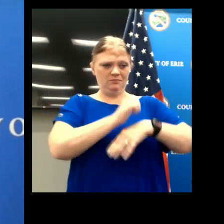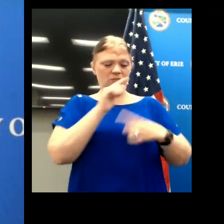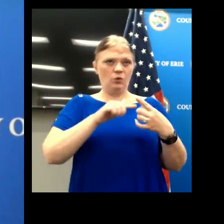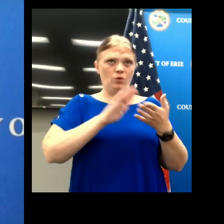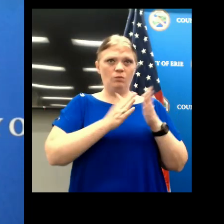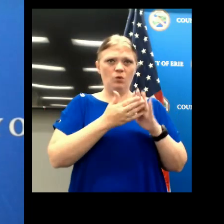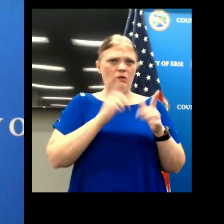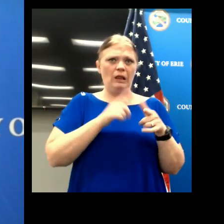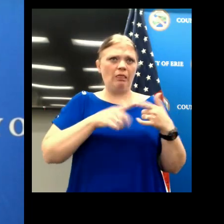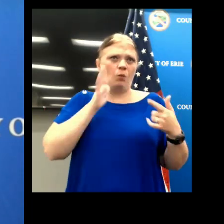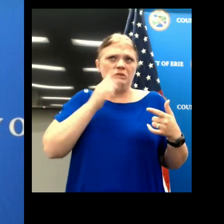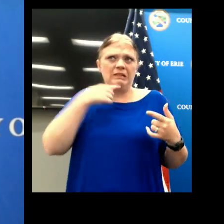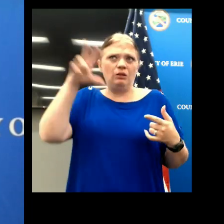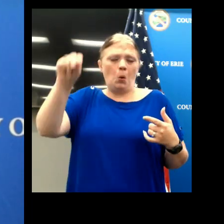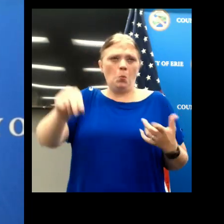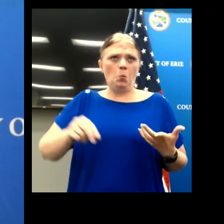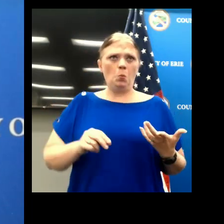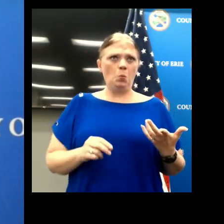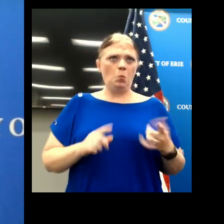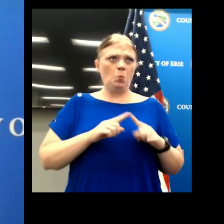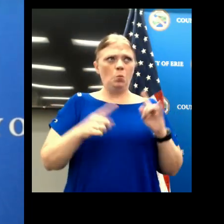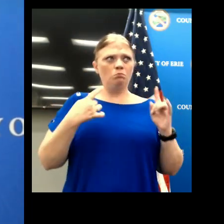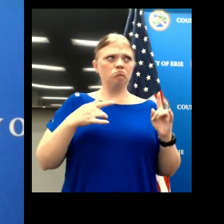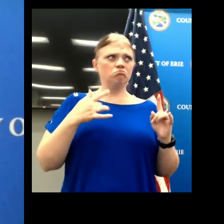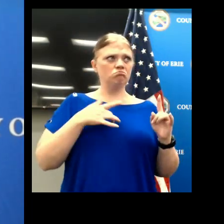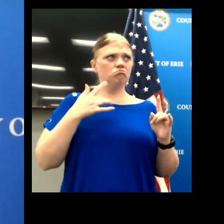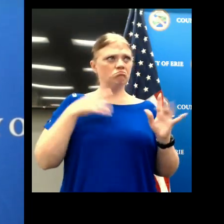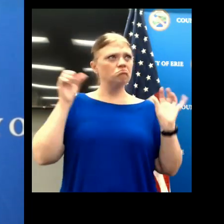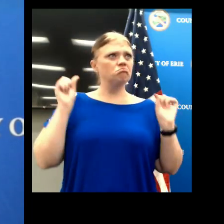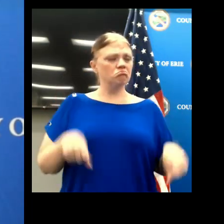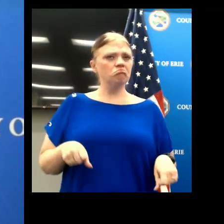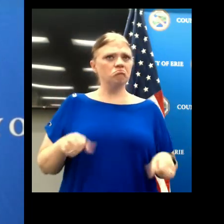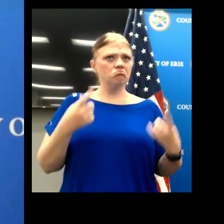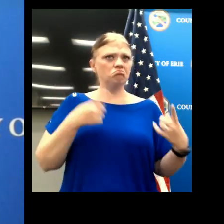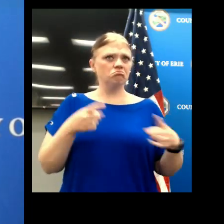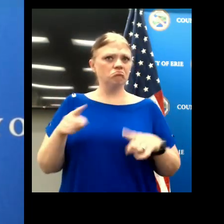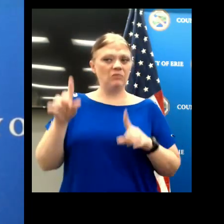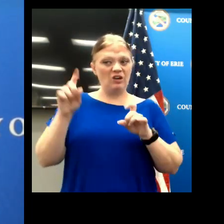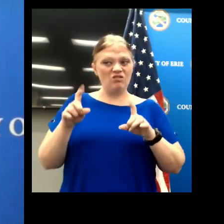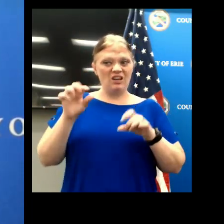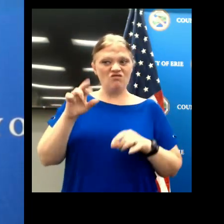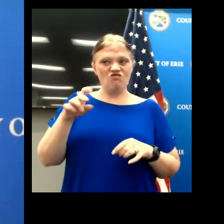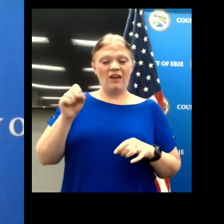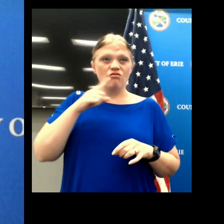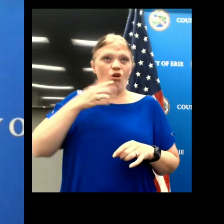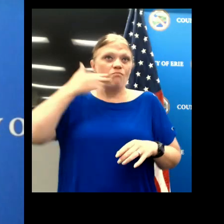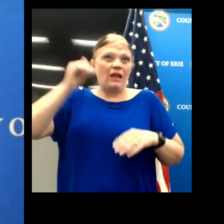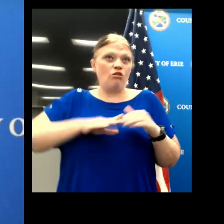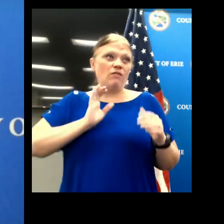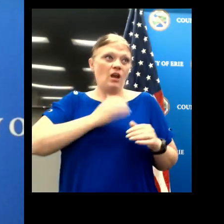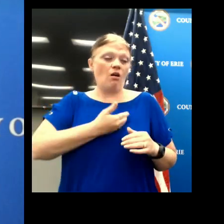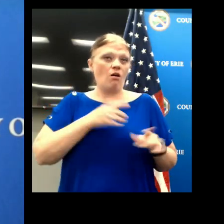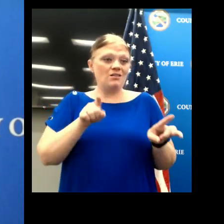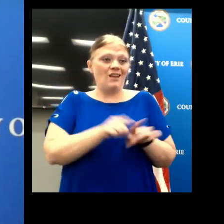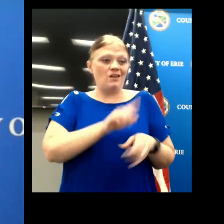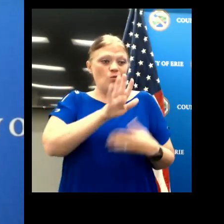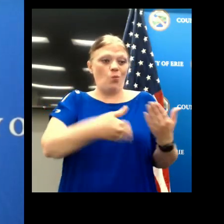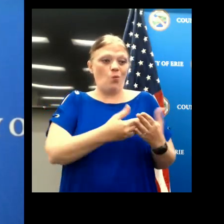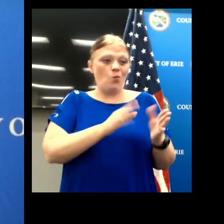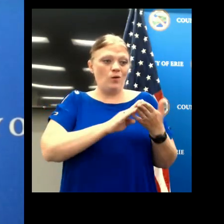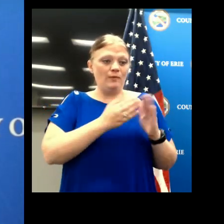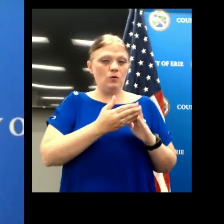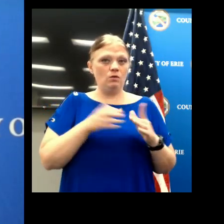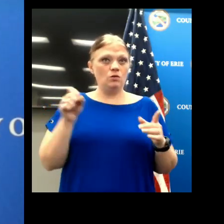would have said no. But we feel that this can be done, and their testing rates right now are actually better than ours as a community. So they're